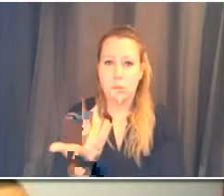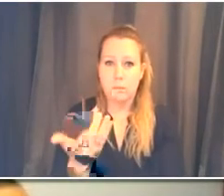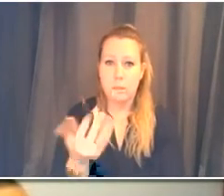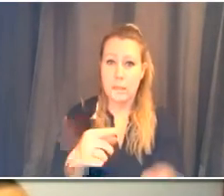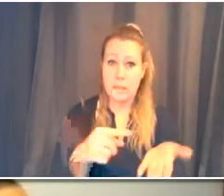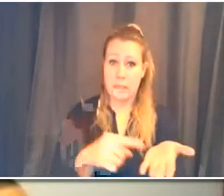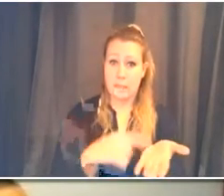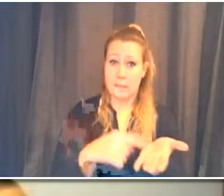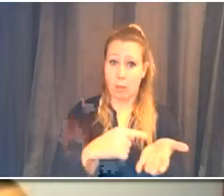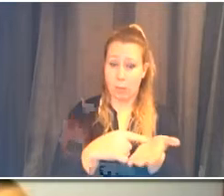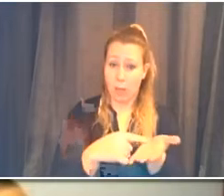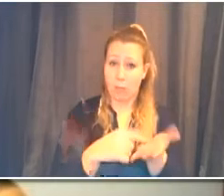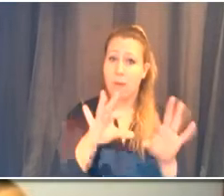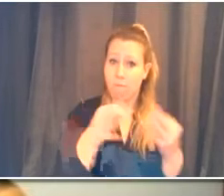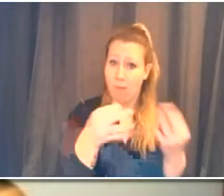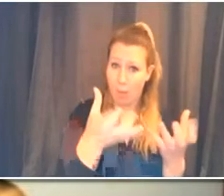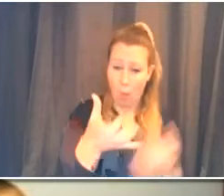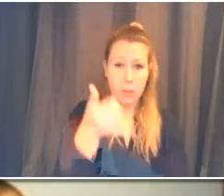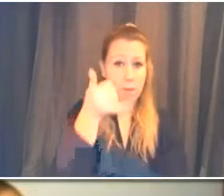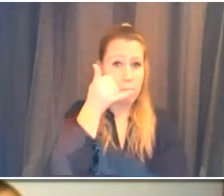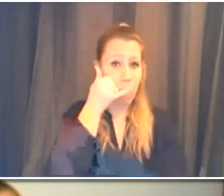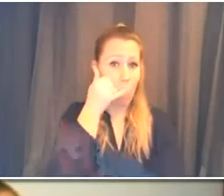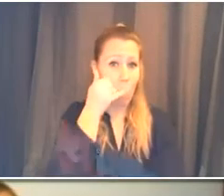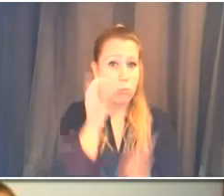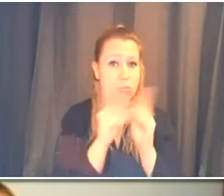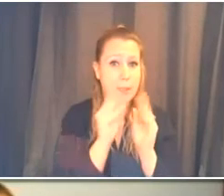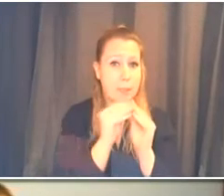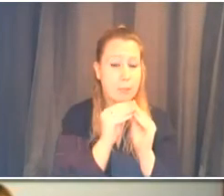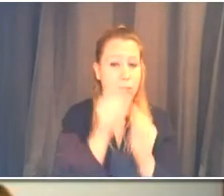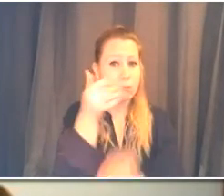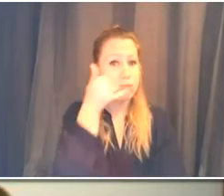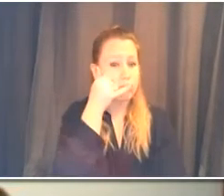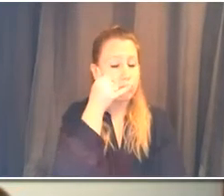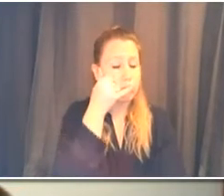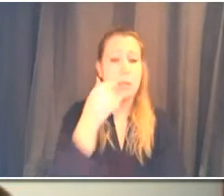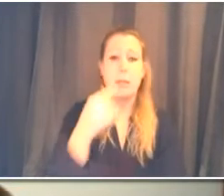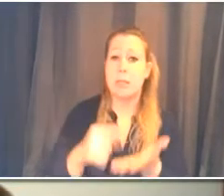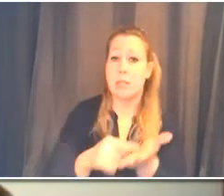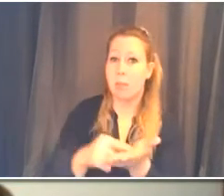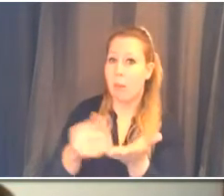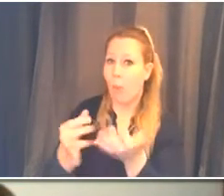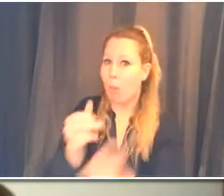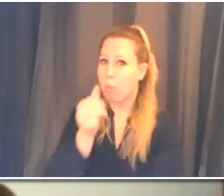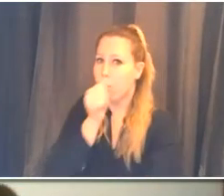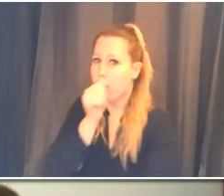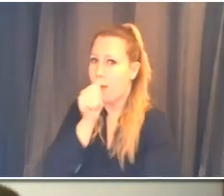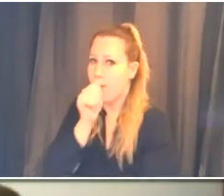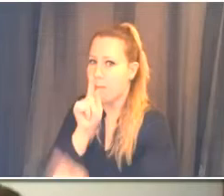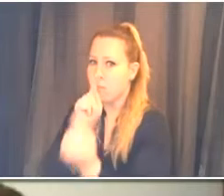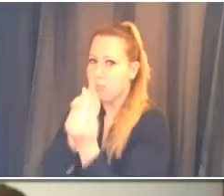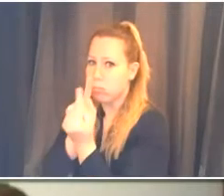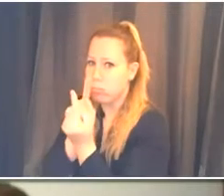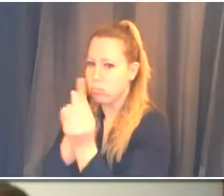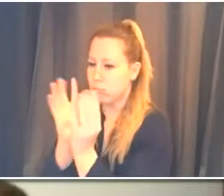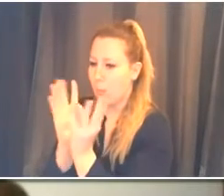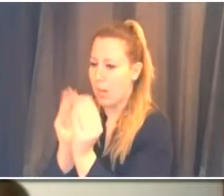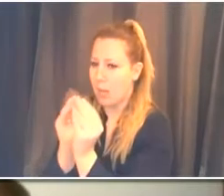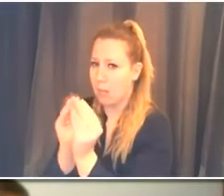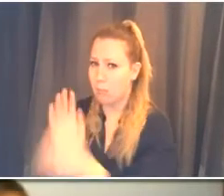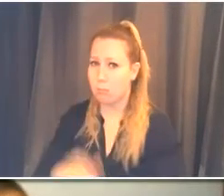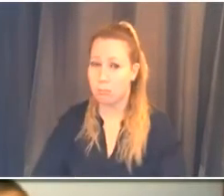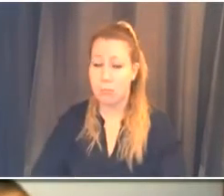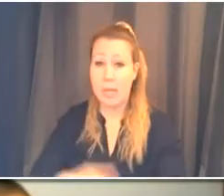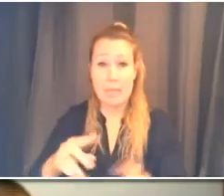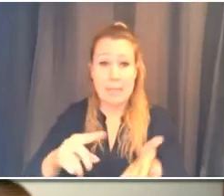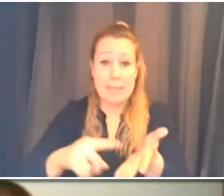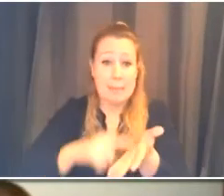fjcs the clergy their family and friends and having the importance of those emergency plans in place that they should be able